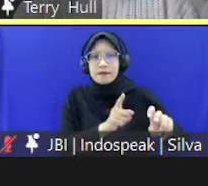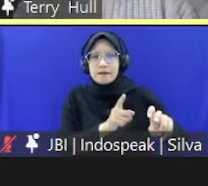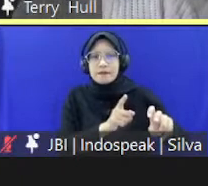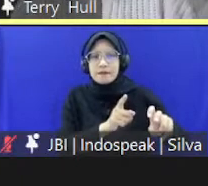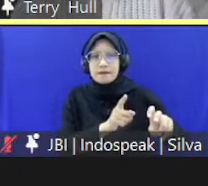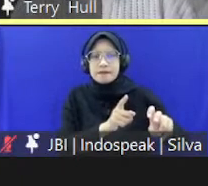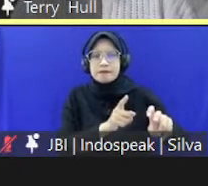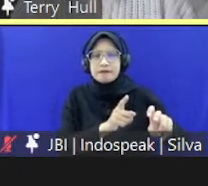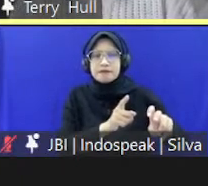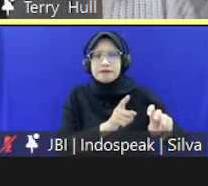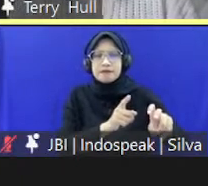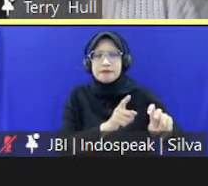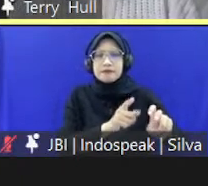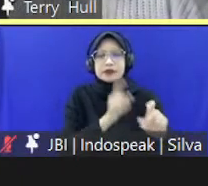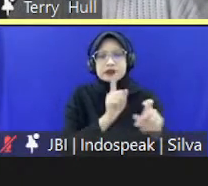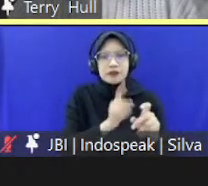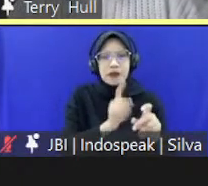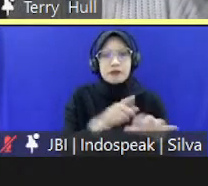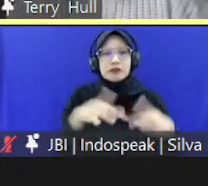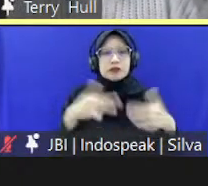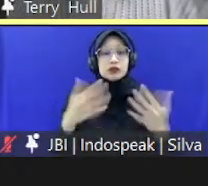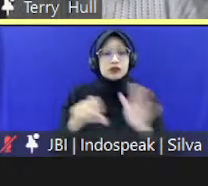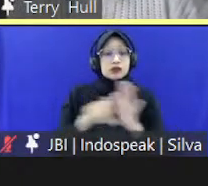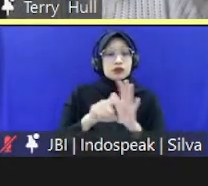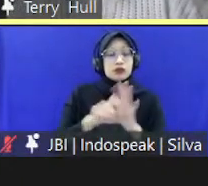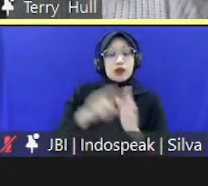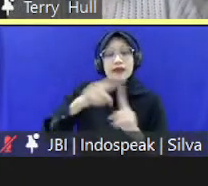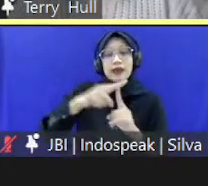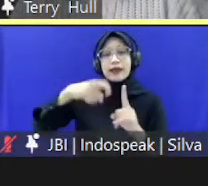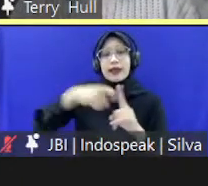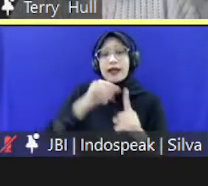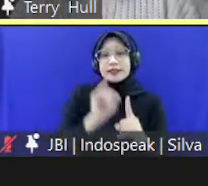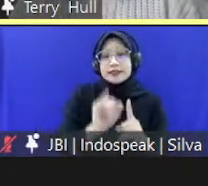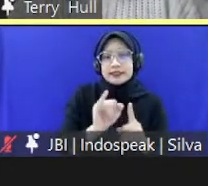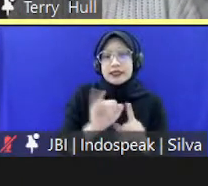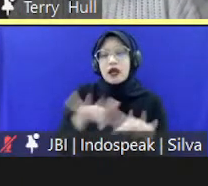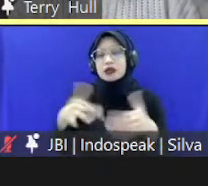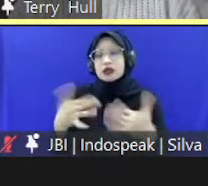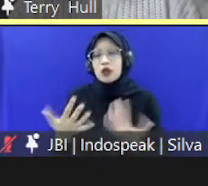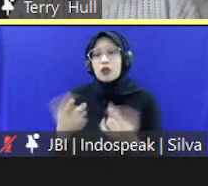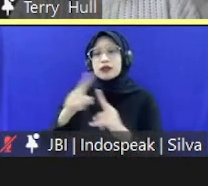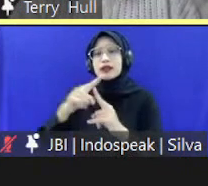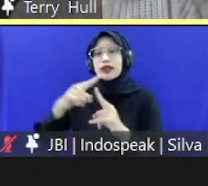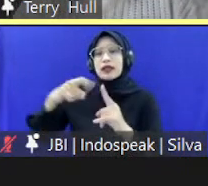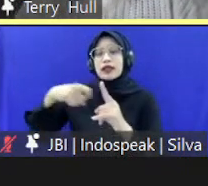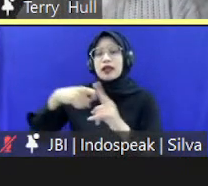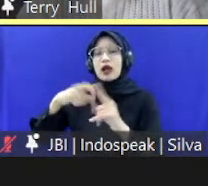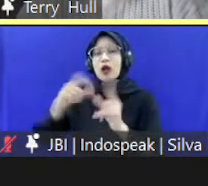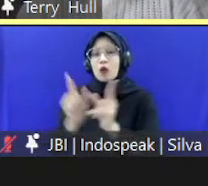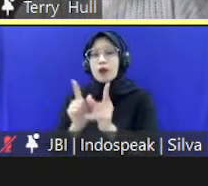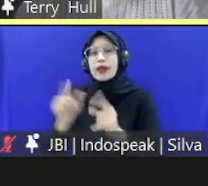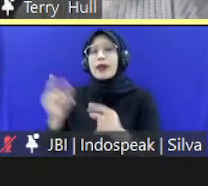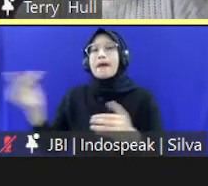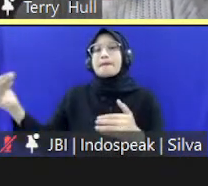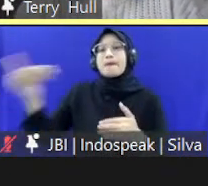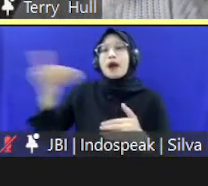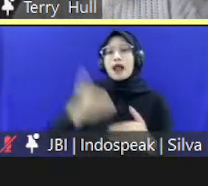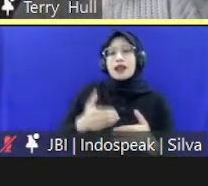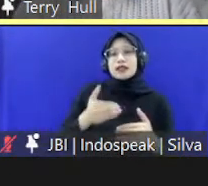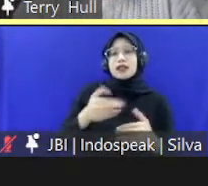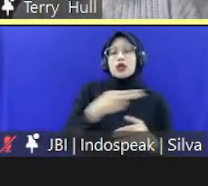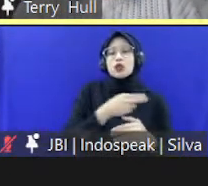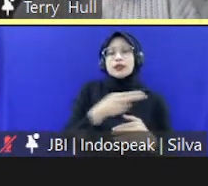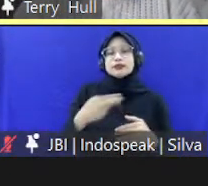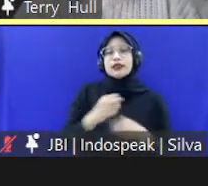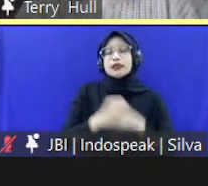TKI atau TKW who have come back from overseas in 2020, and how much of this